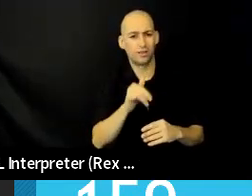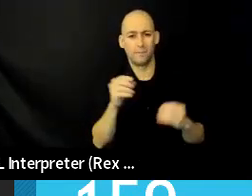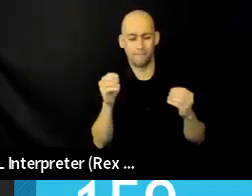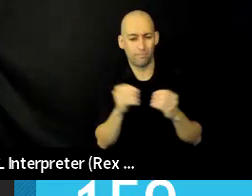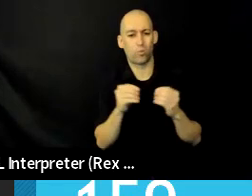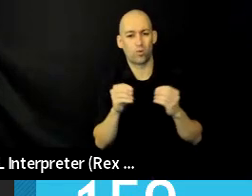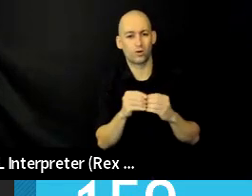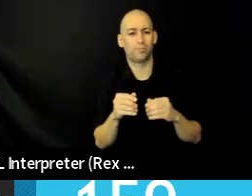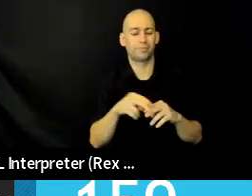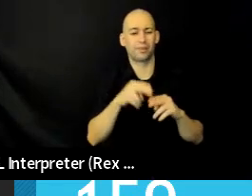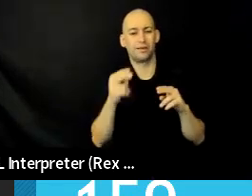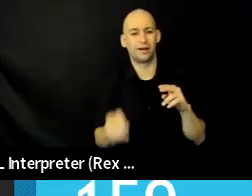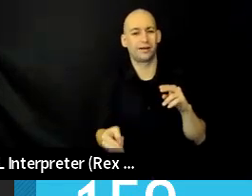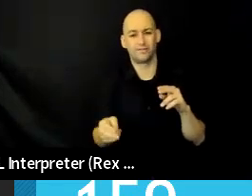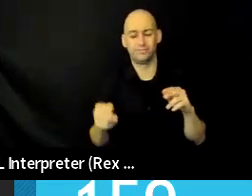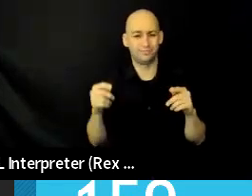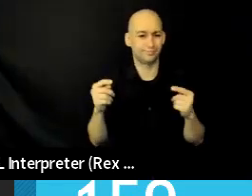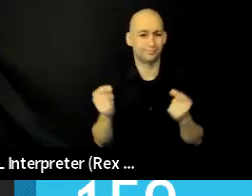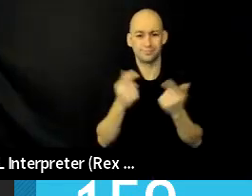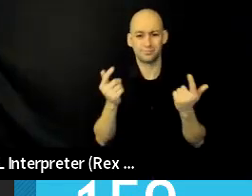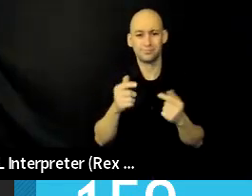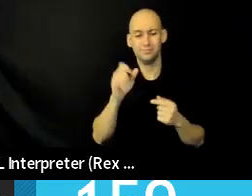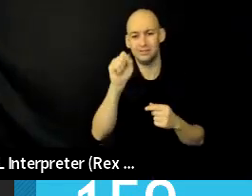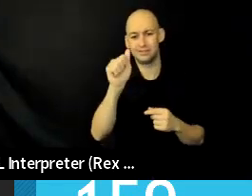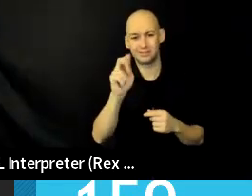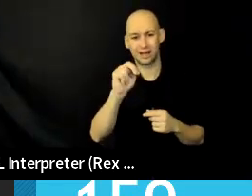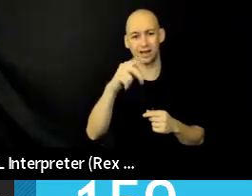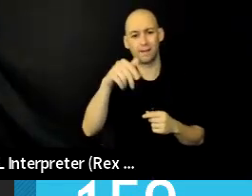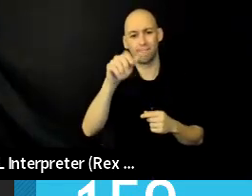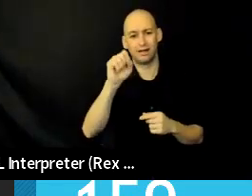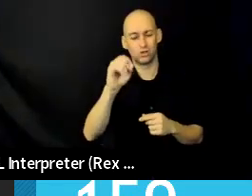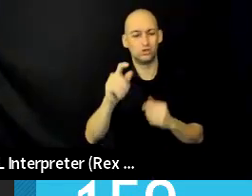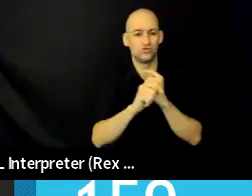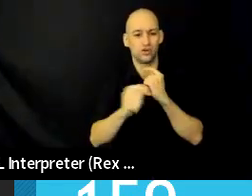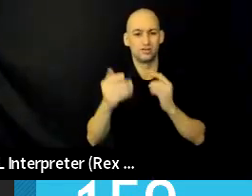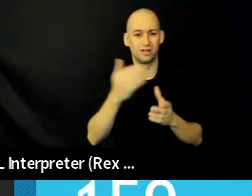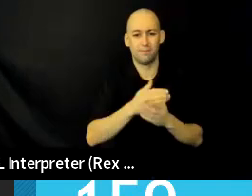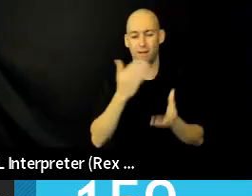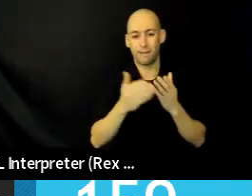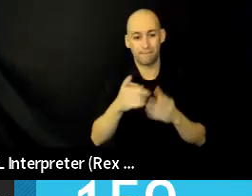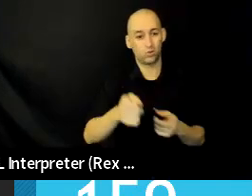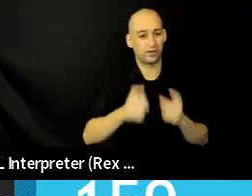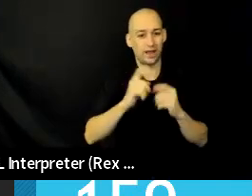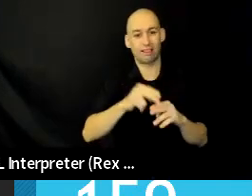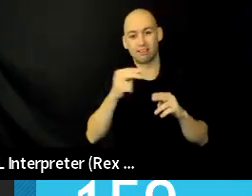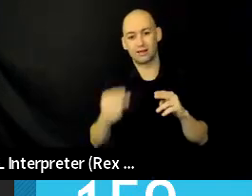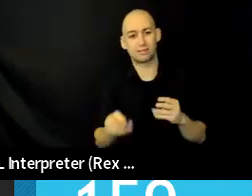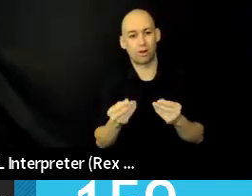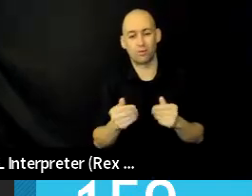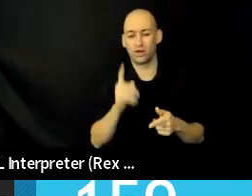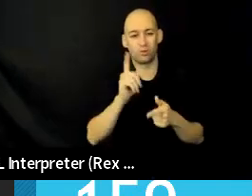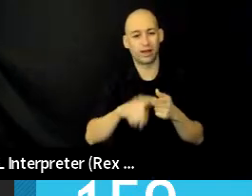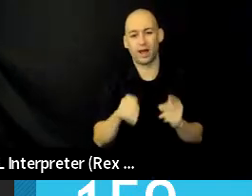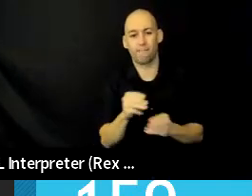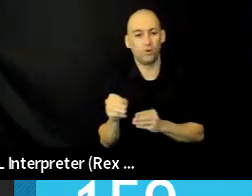detrimentally affecting San Paso truck stop. So while you may be taking less property, you obviously can't maneuver in